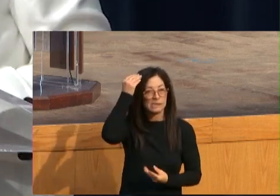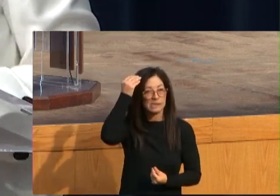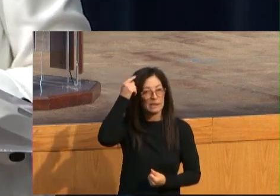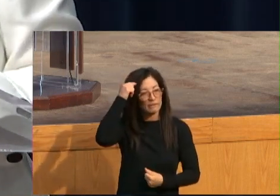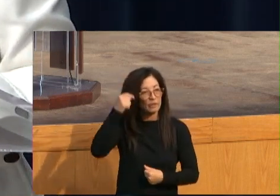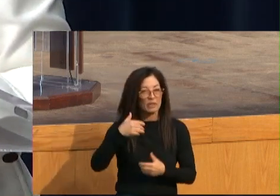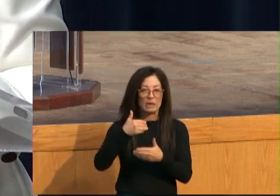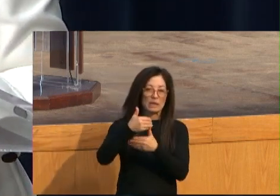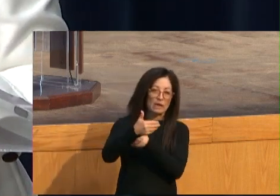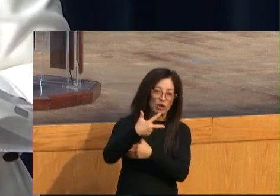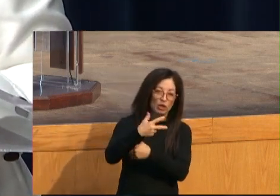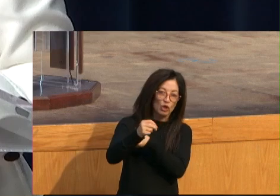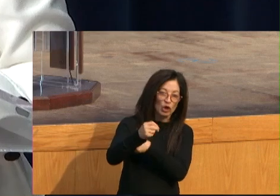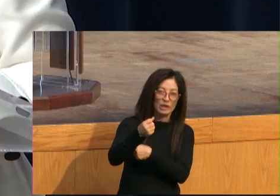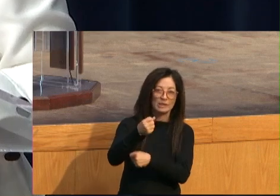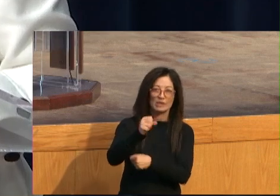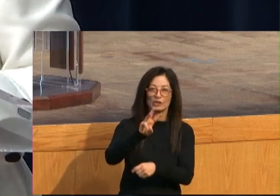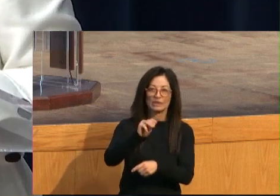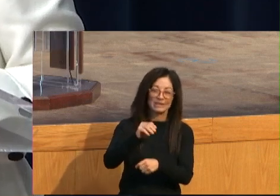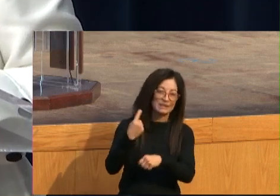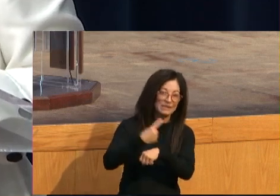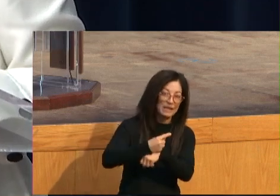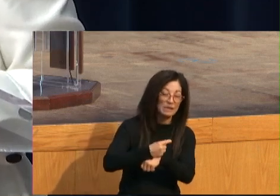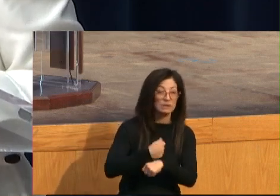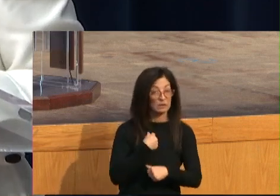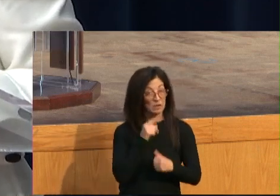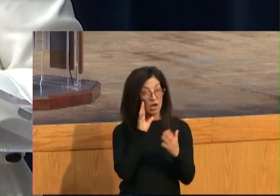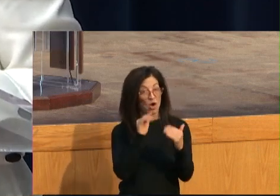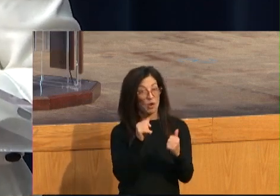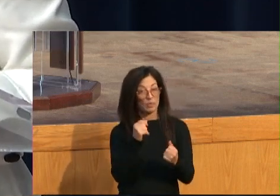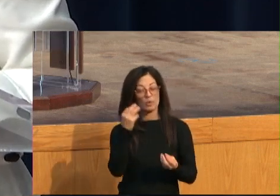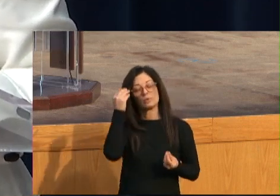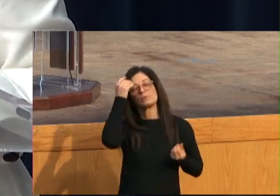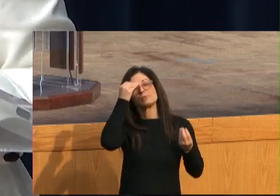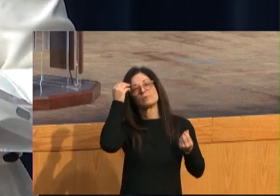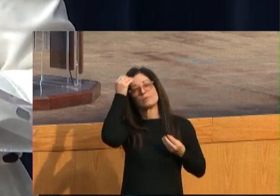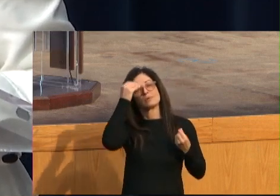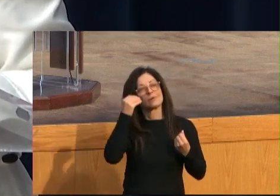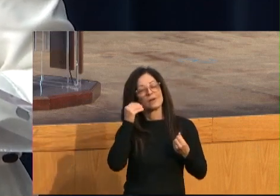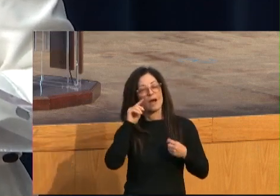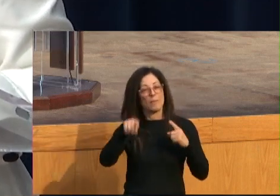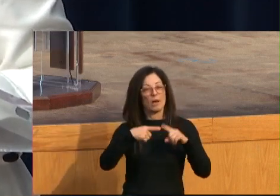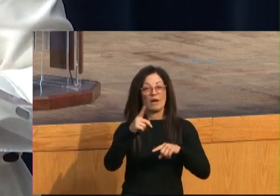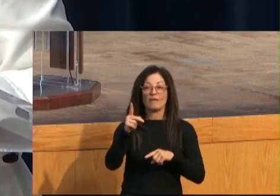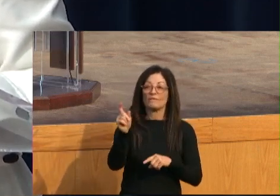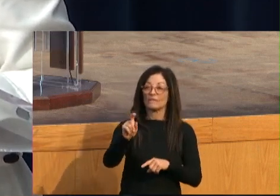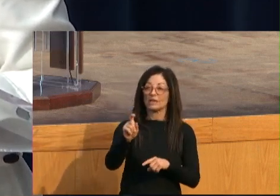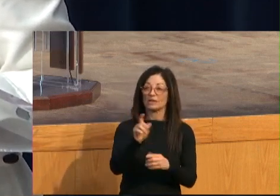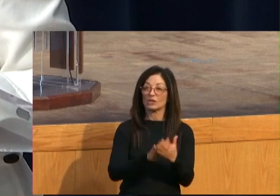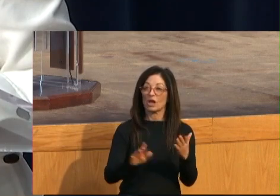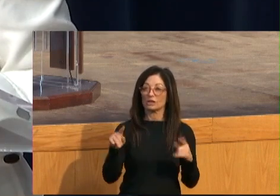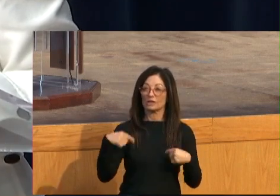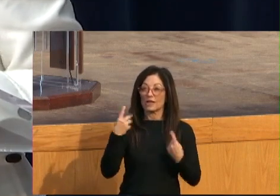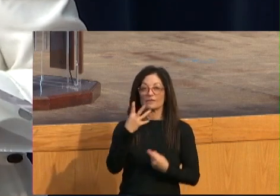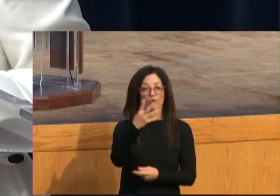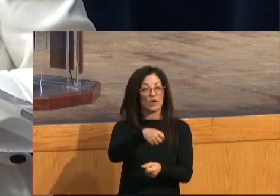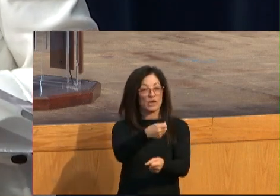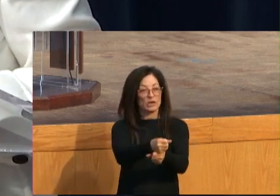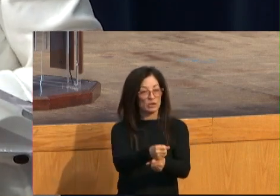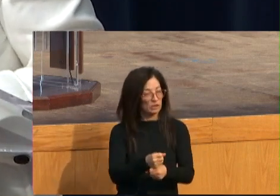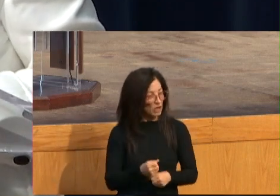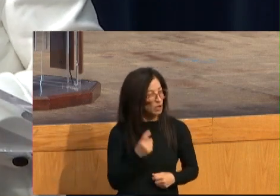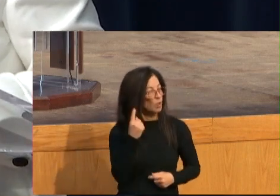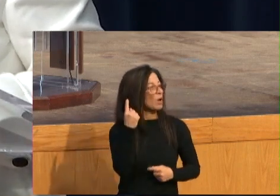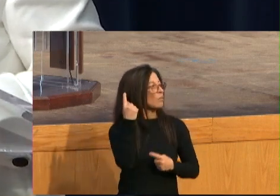or 60 days. I hope you'll reflect about Phoenix College over the last 4 years, and you'll